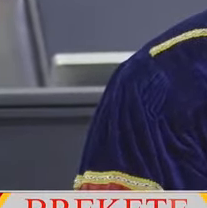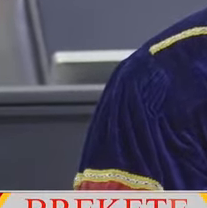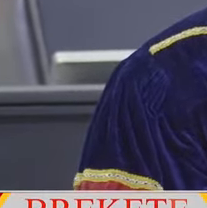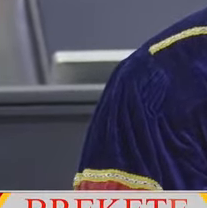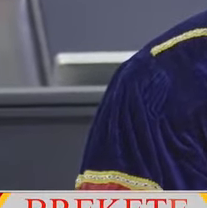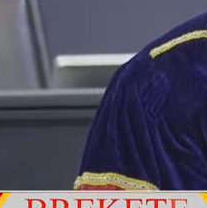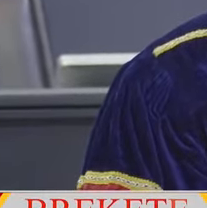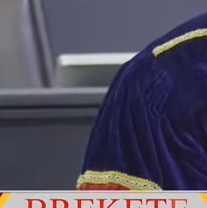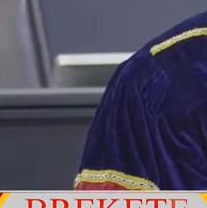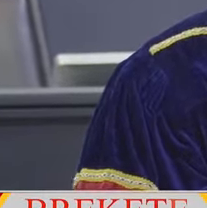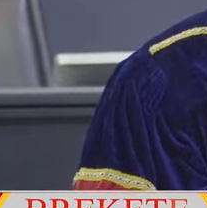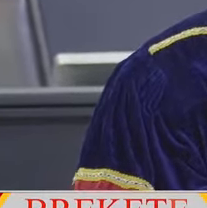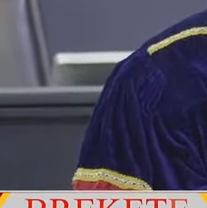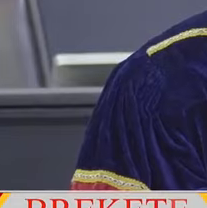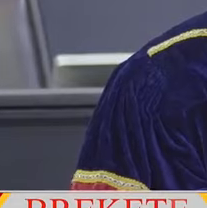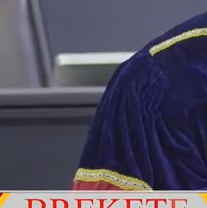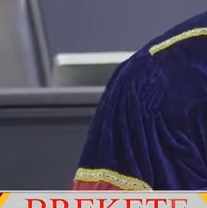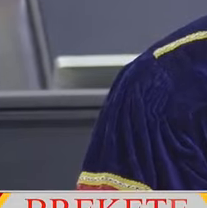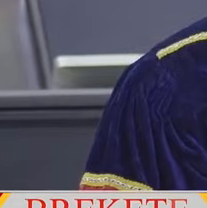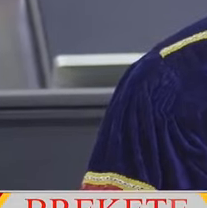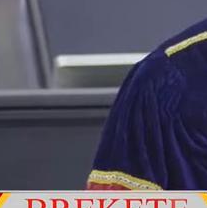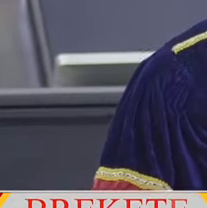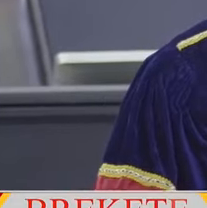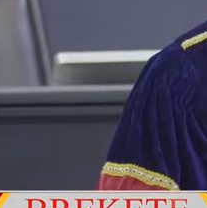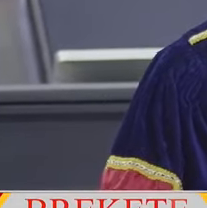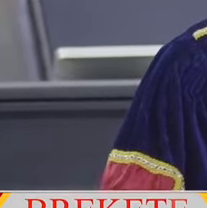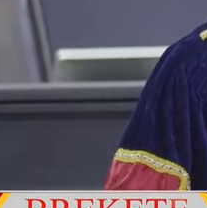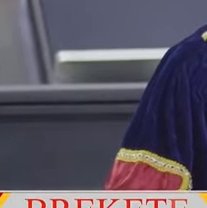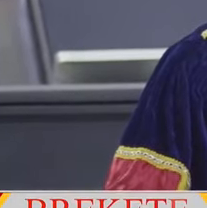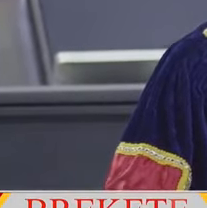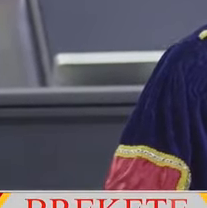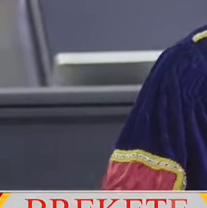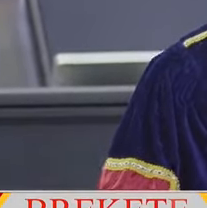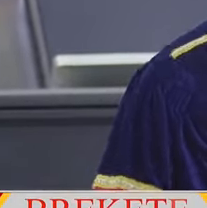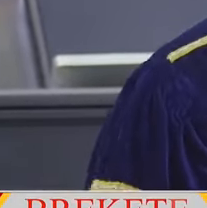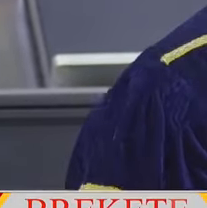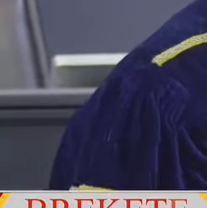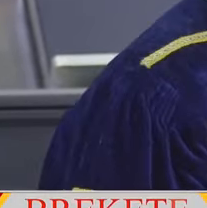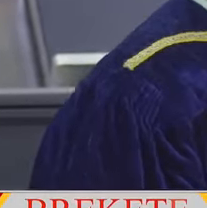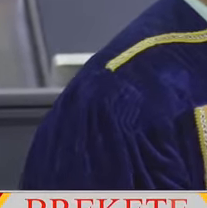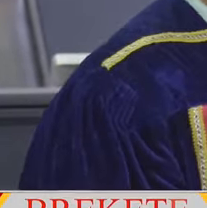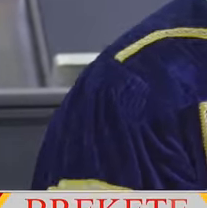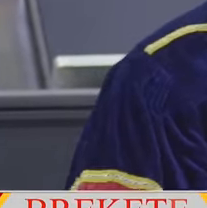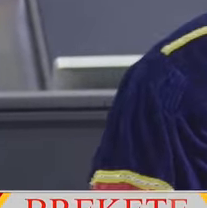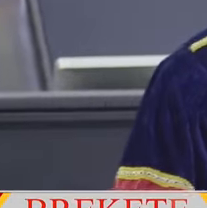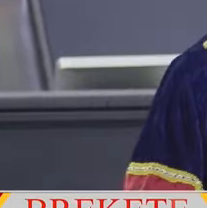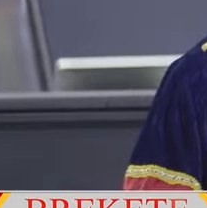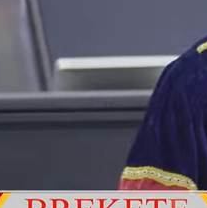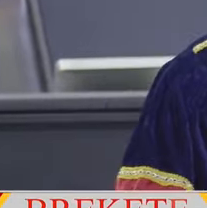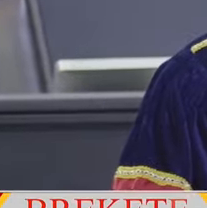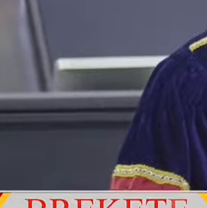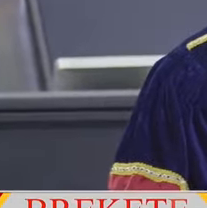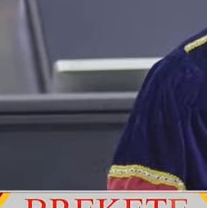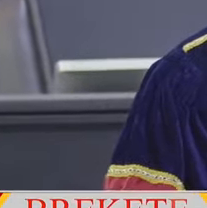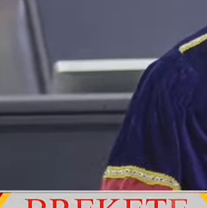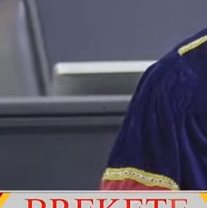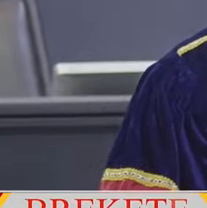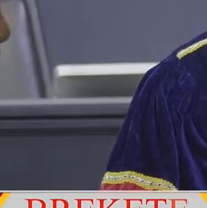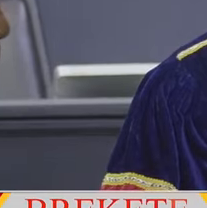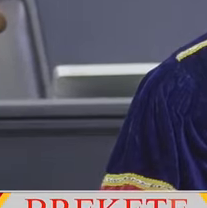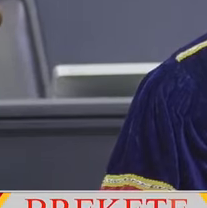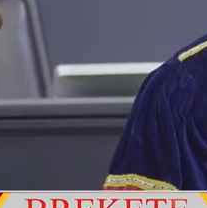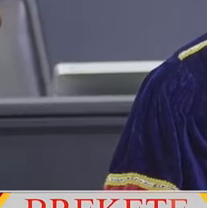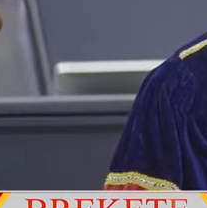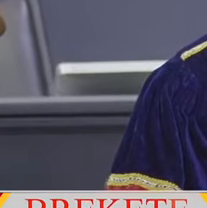sir. These are the principal, the representative of the president of the country,